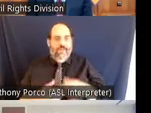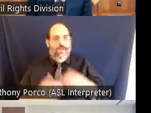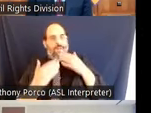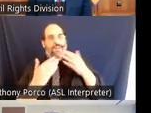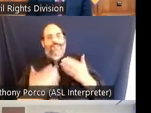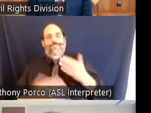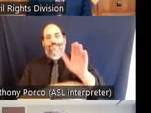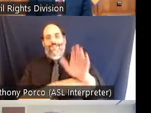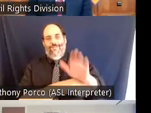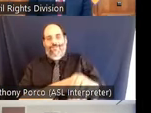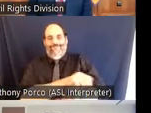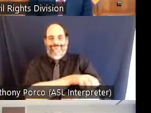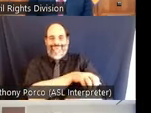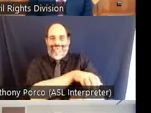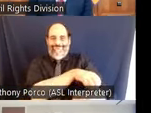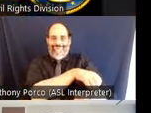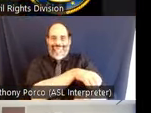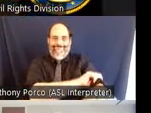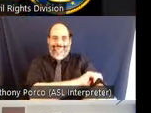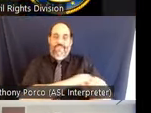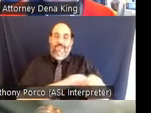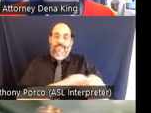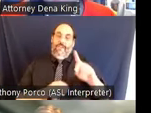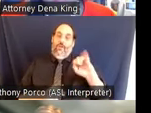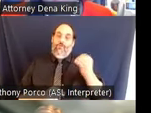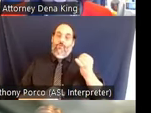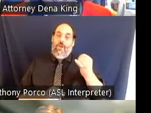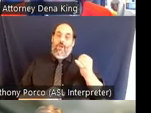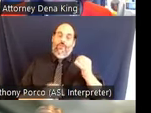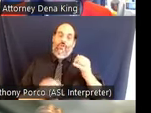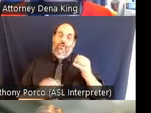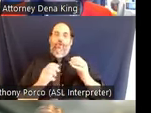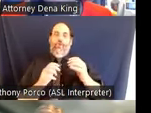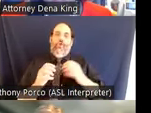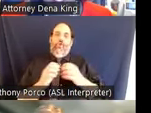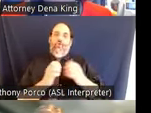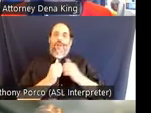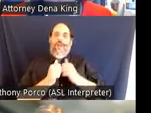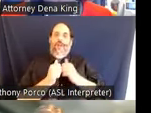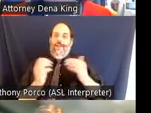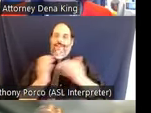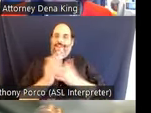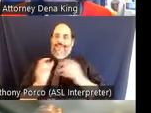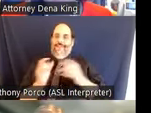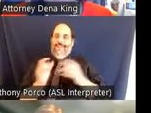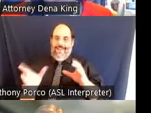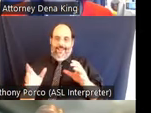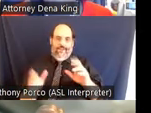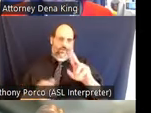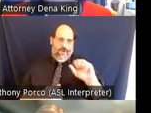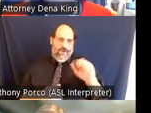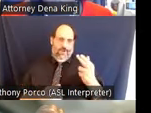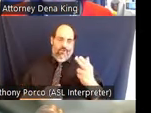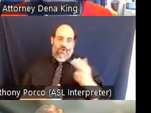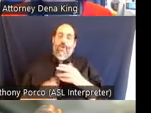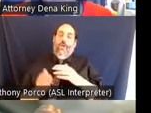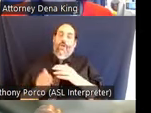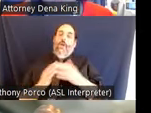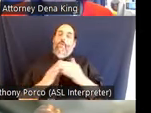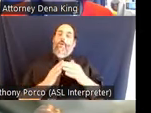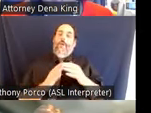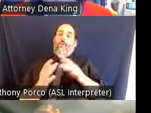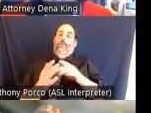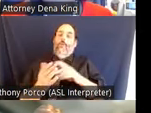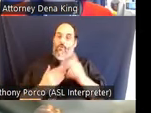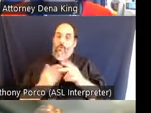good afternoon. The Department of Justice's United Against Hate Community Outreach Program is a national